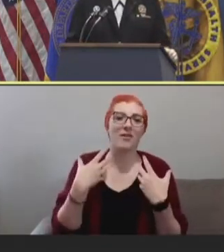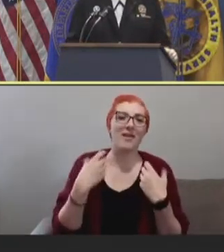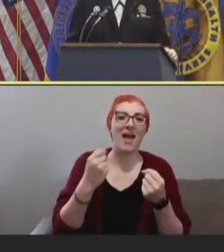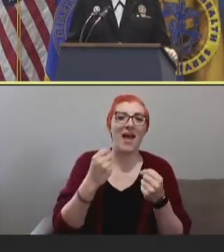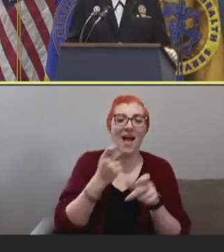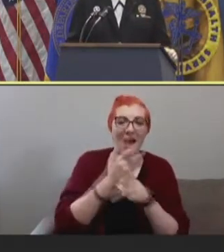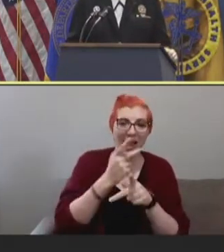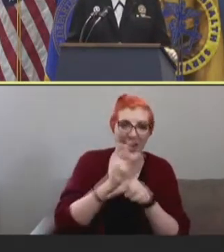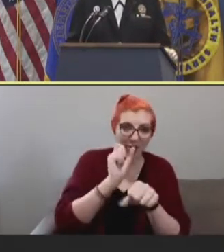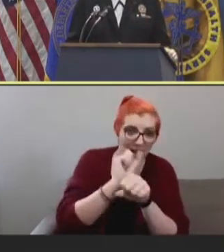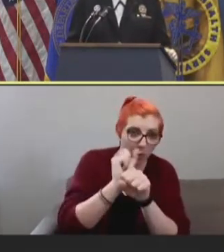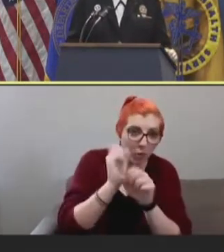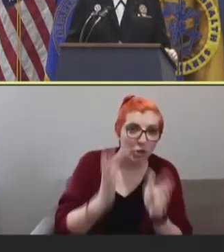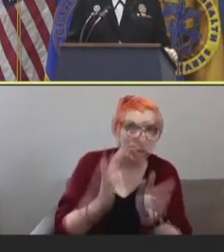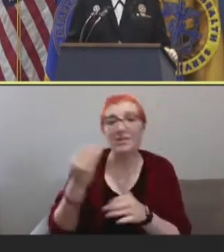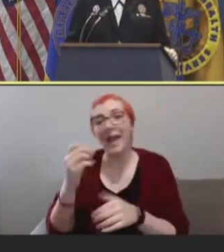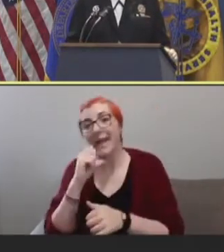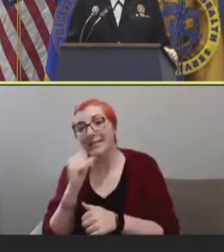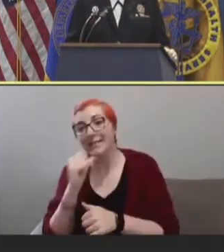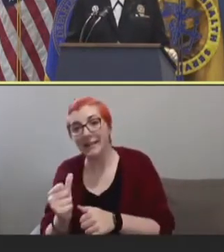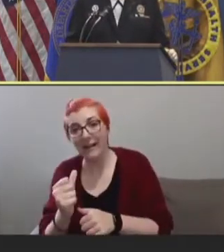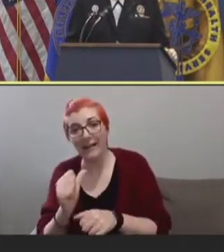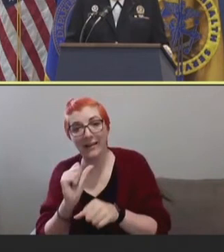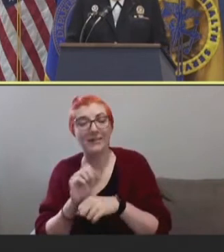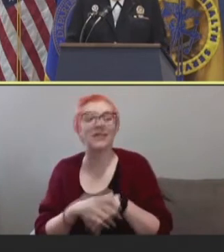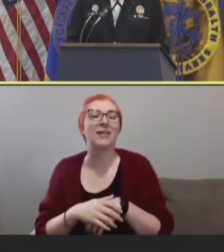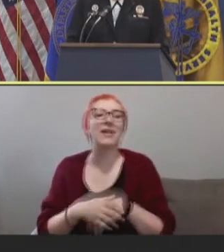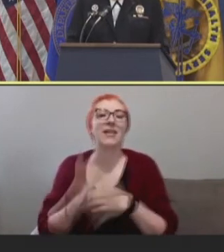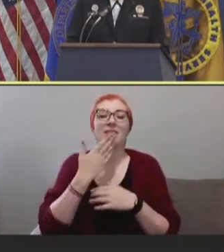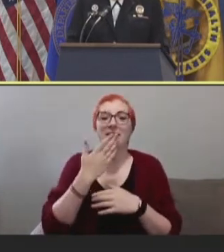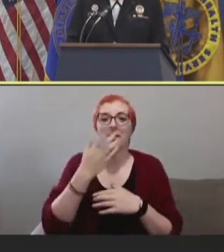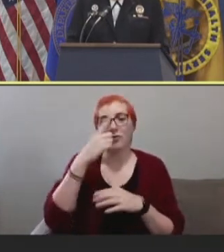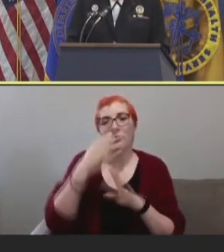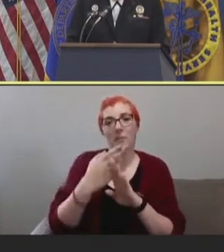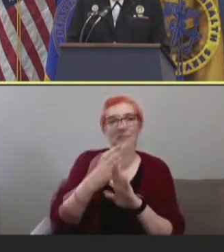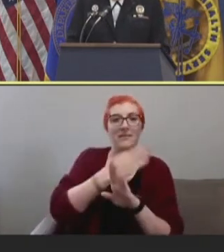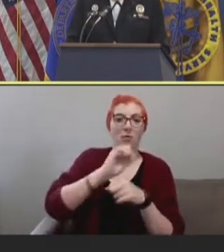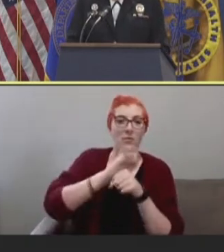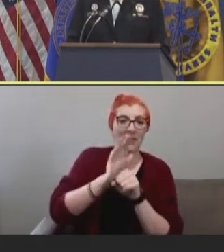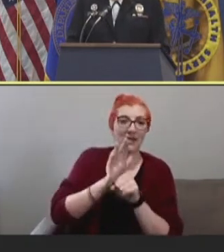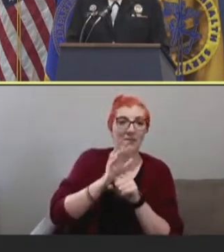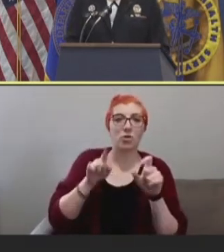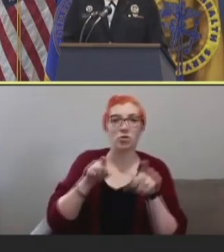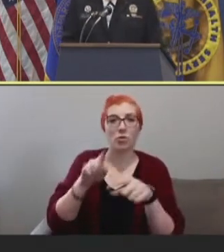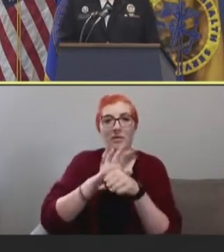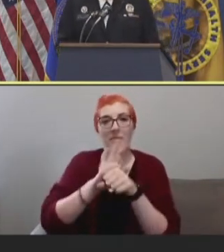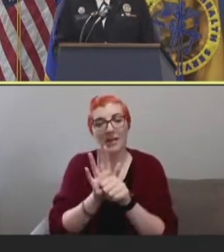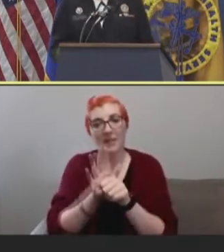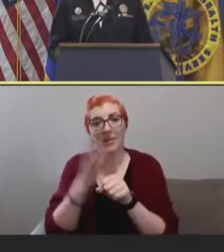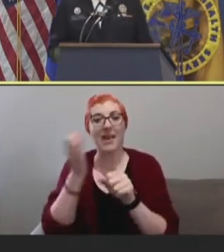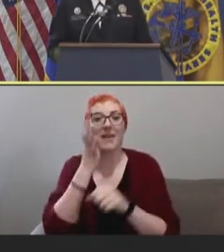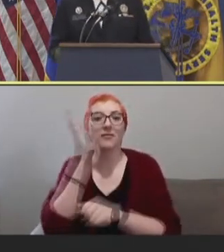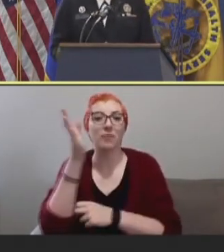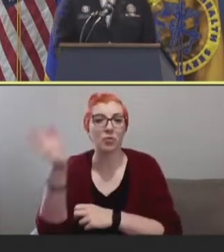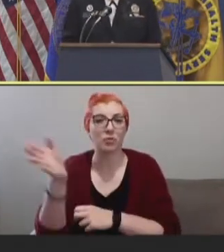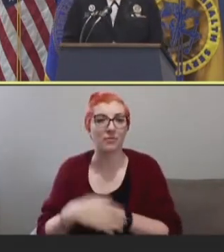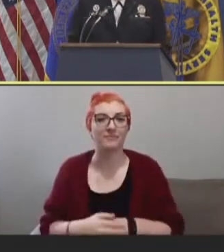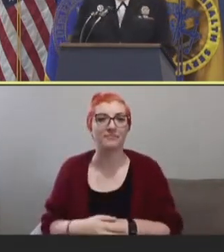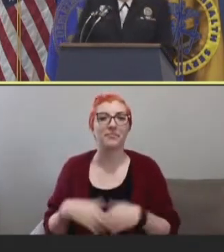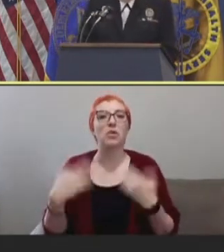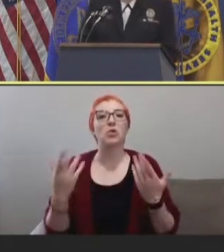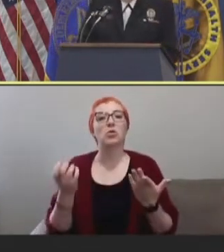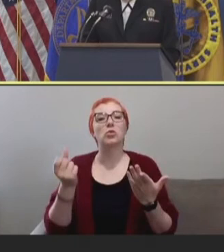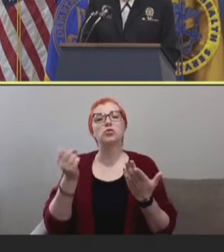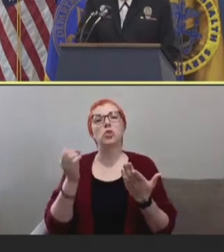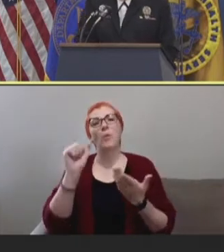work before the pandemic, during the pandemic, and in the future. So, as Ann had mentioned, I